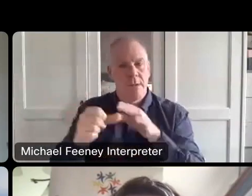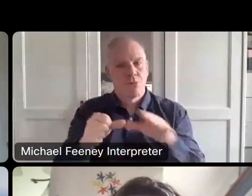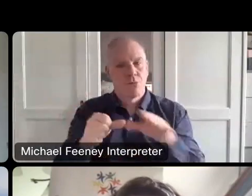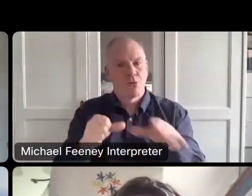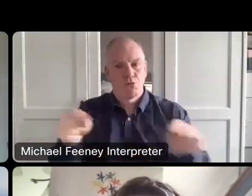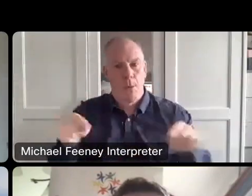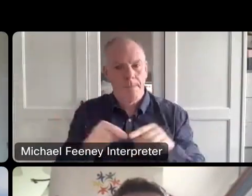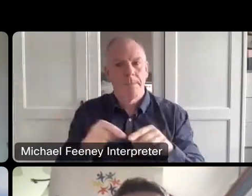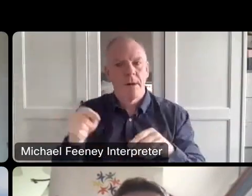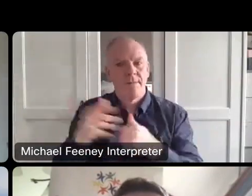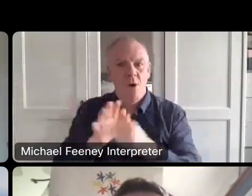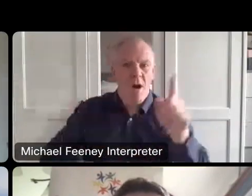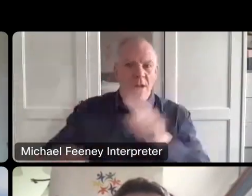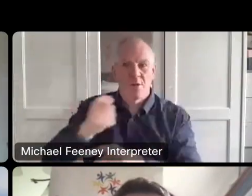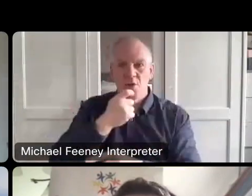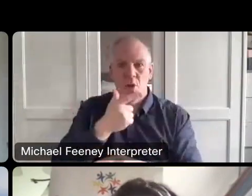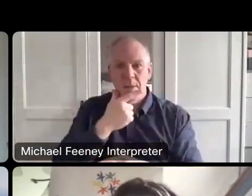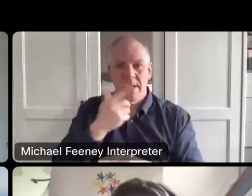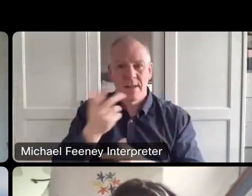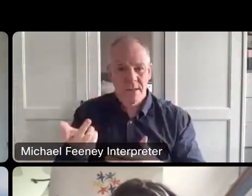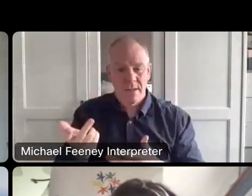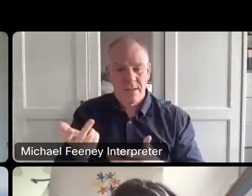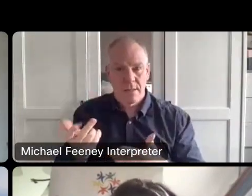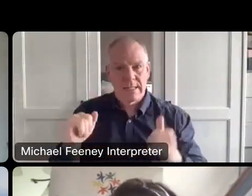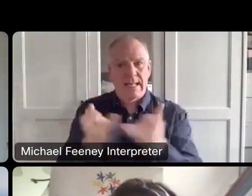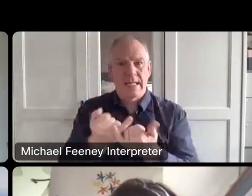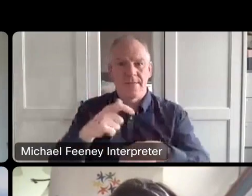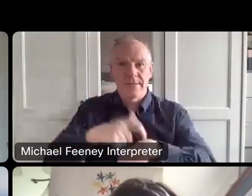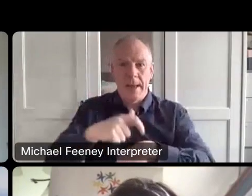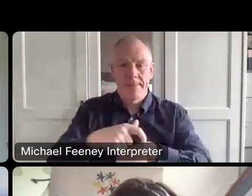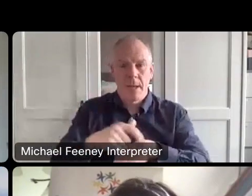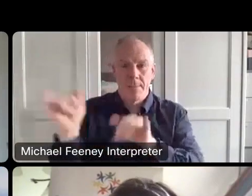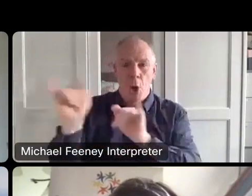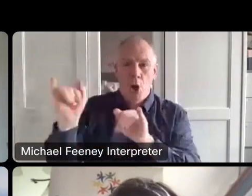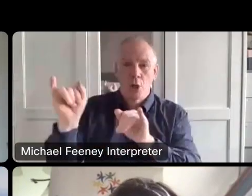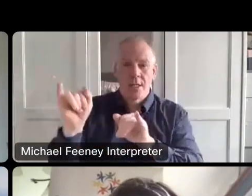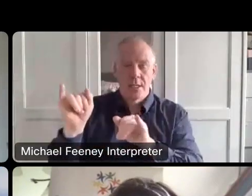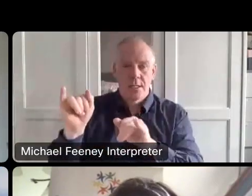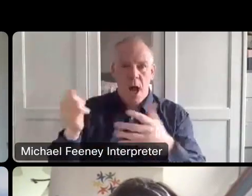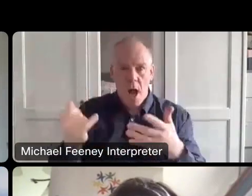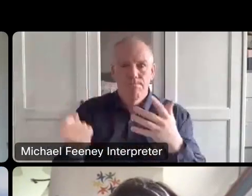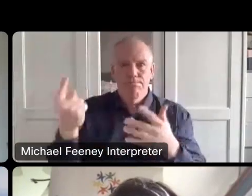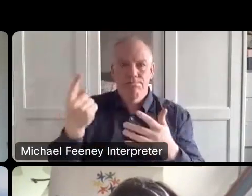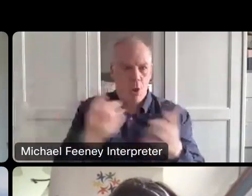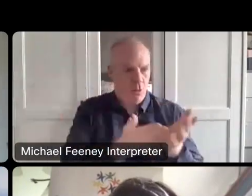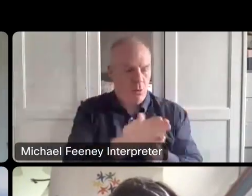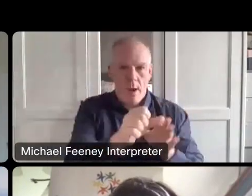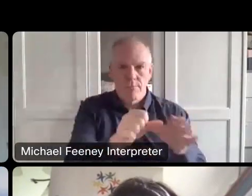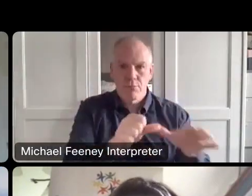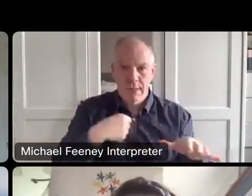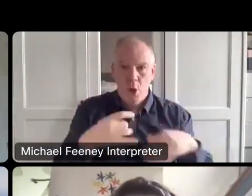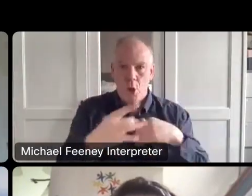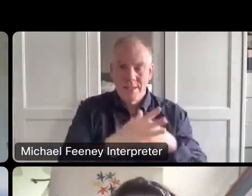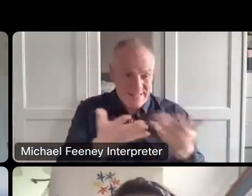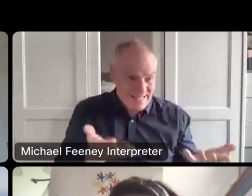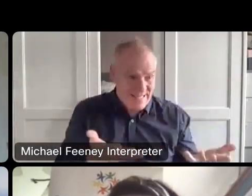area of Dublin, and there was a clash. An on-call emergency arose when Tony's operation was well advanced,